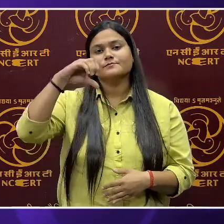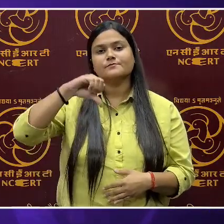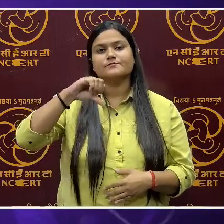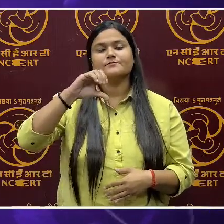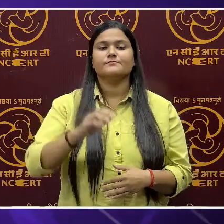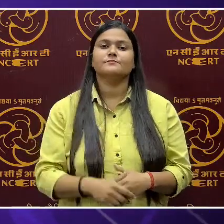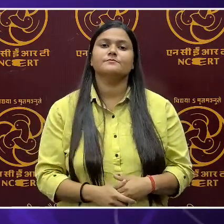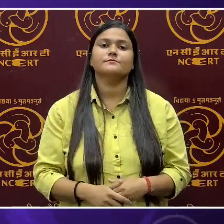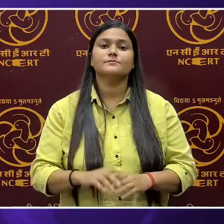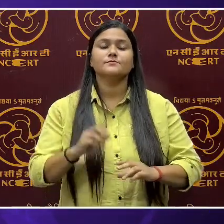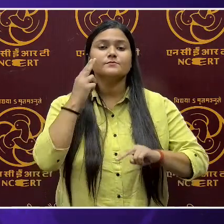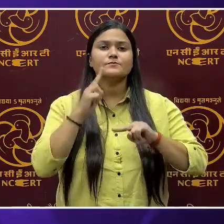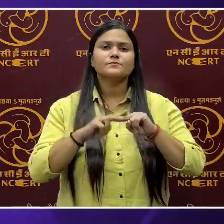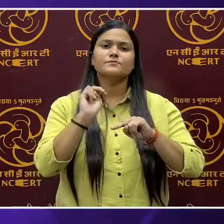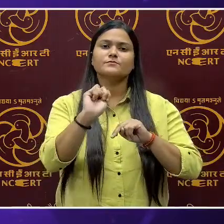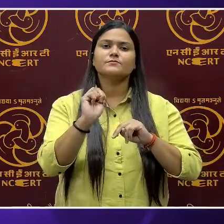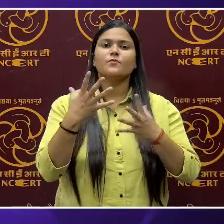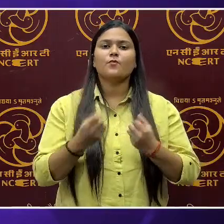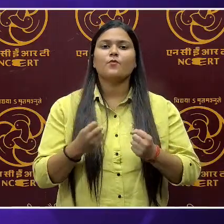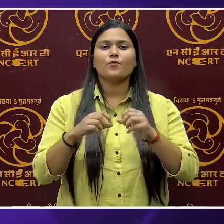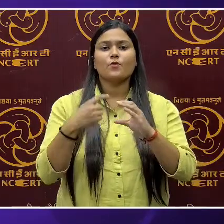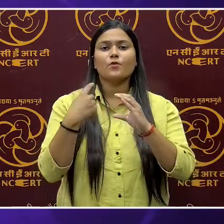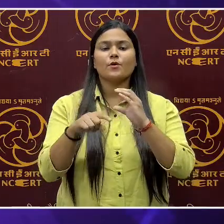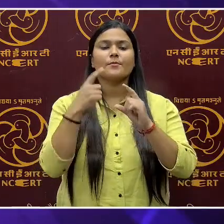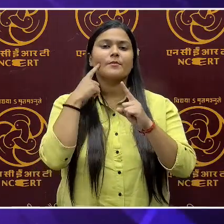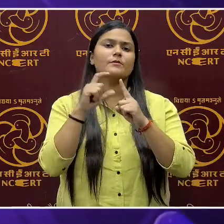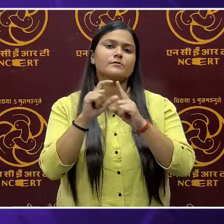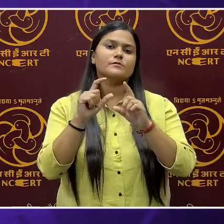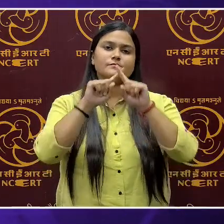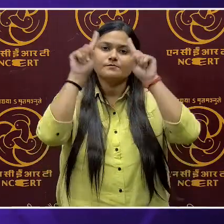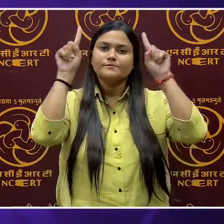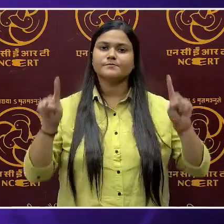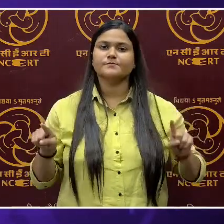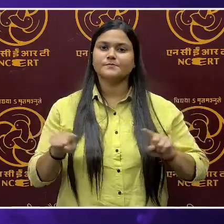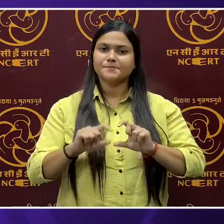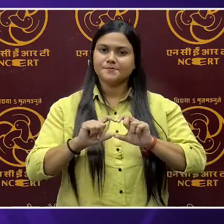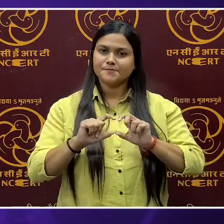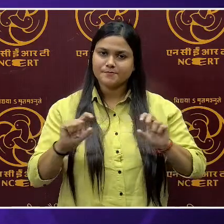8800440559. If you want to email us, the email ID would be